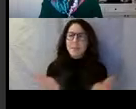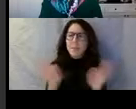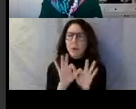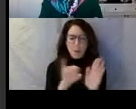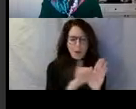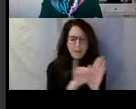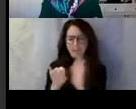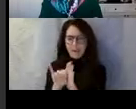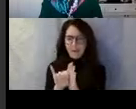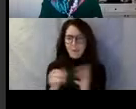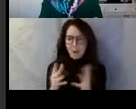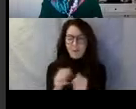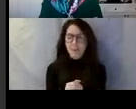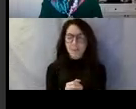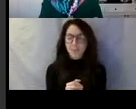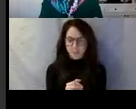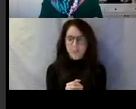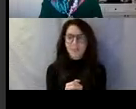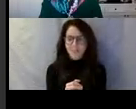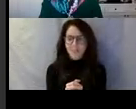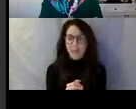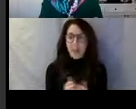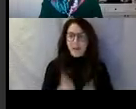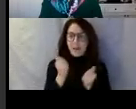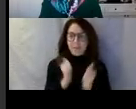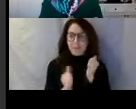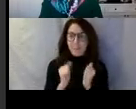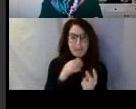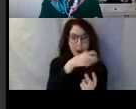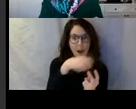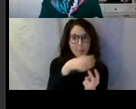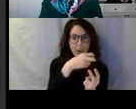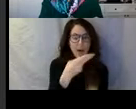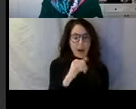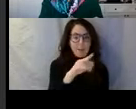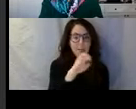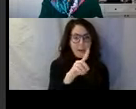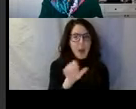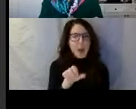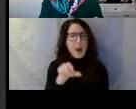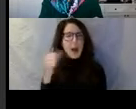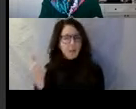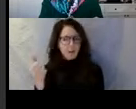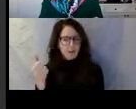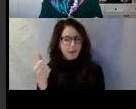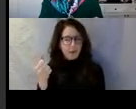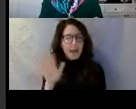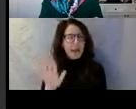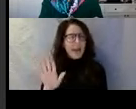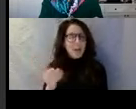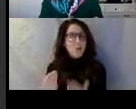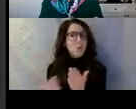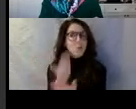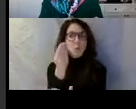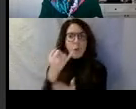between hybrid versions of a live performance and this other thing that's going on, which is a new